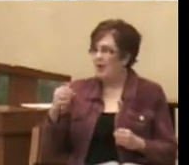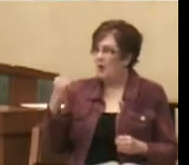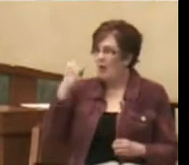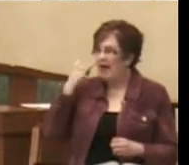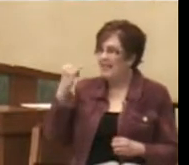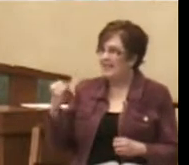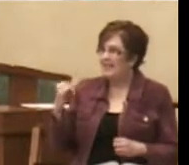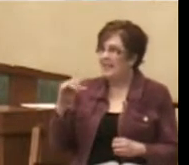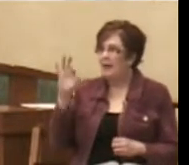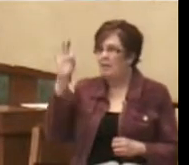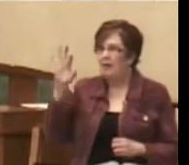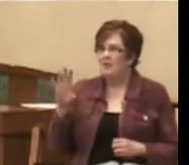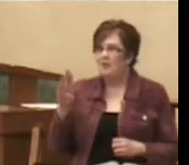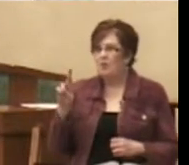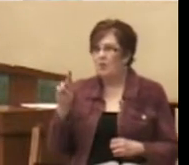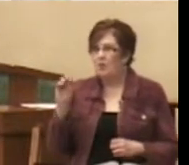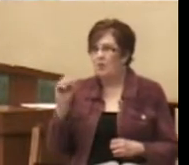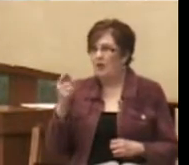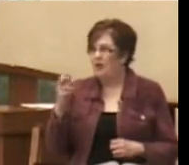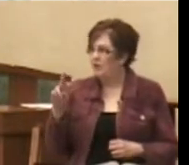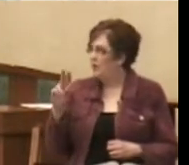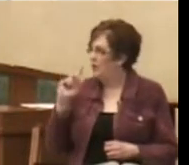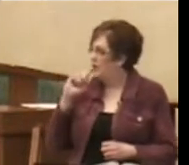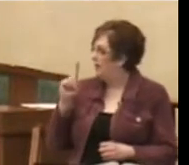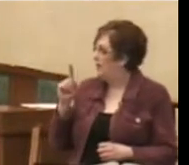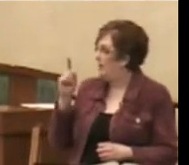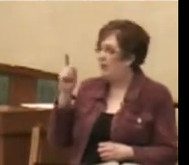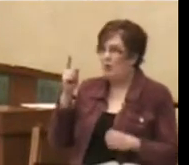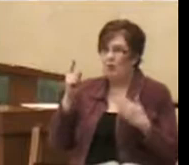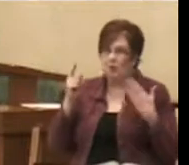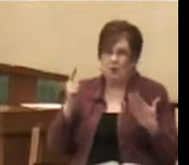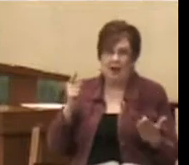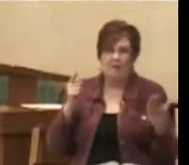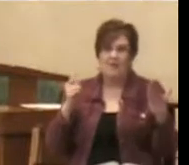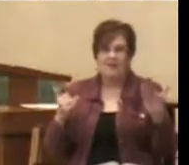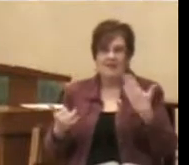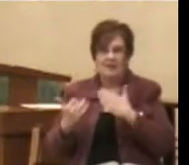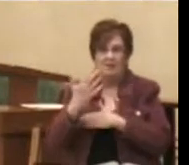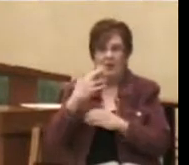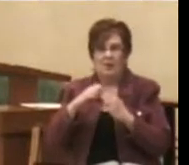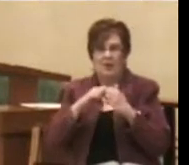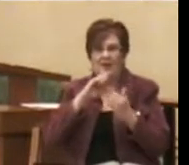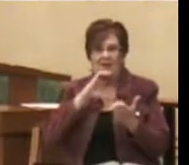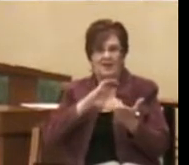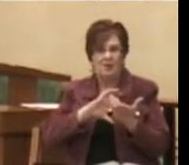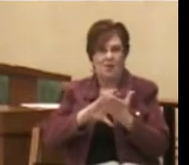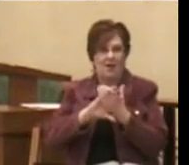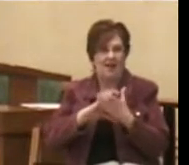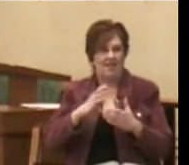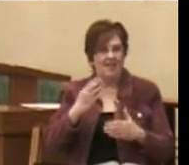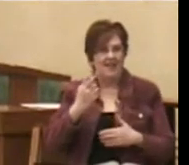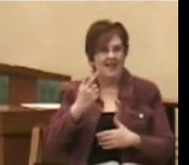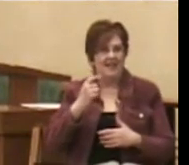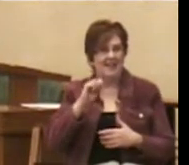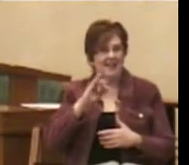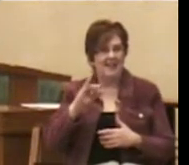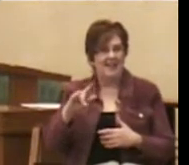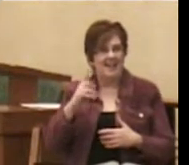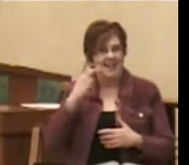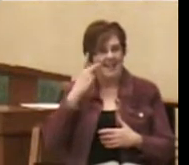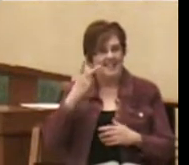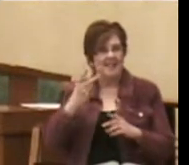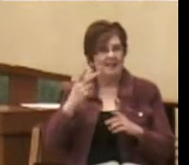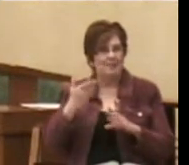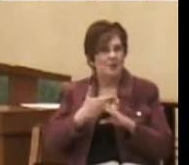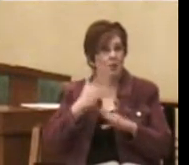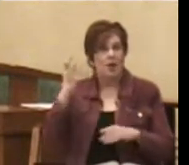that Pastor Roger Boer would be right over here this morning with his wife, Gail. I saw them just during the prelude. Do you